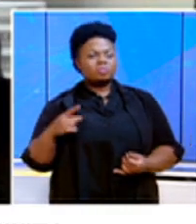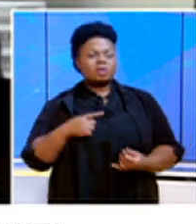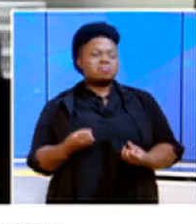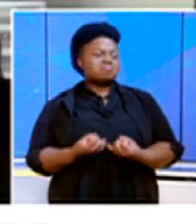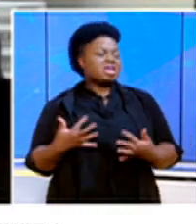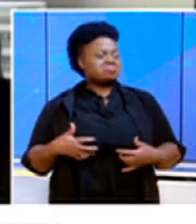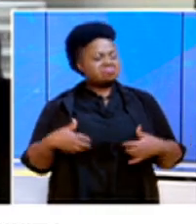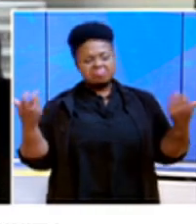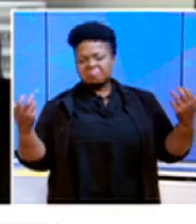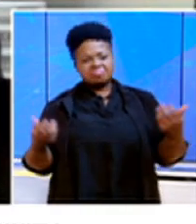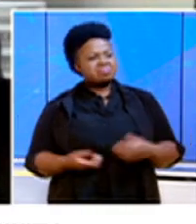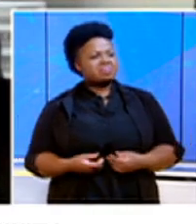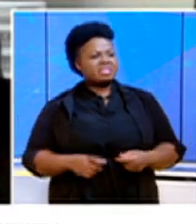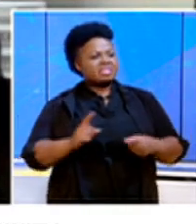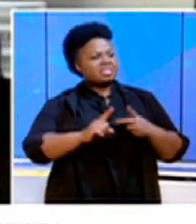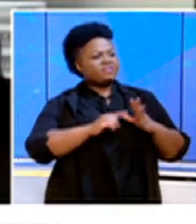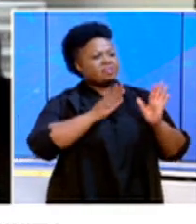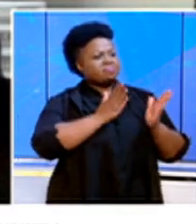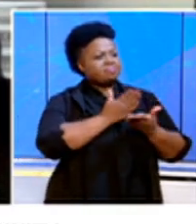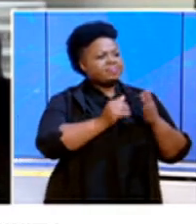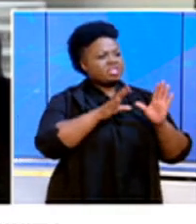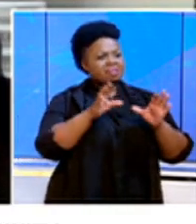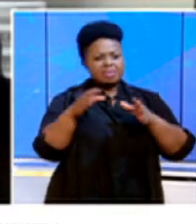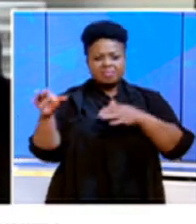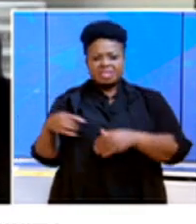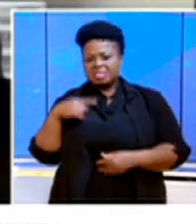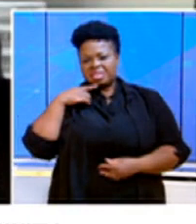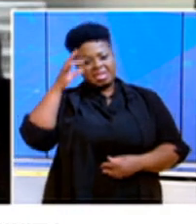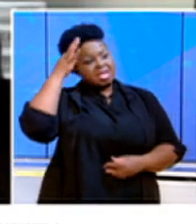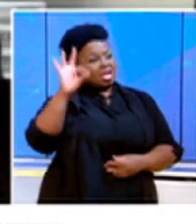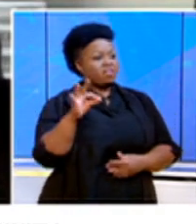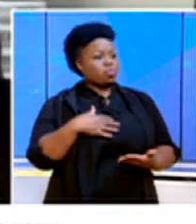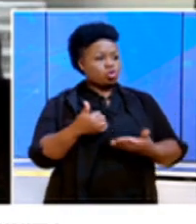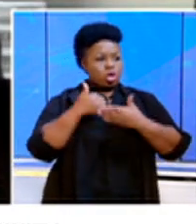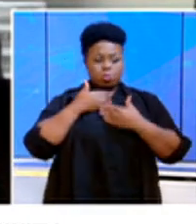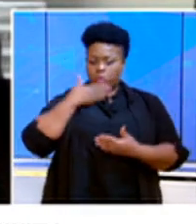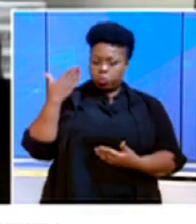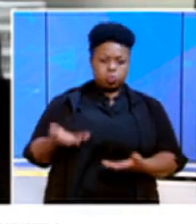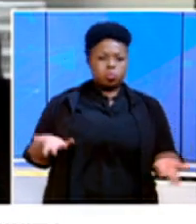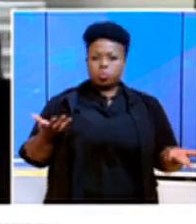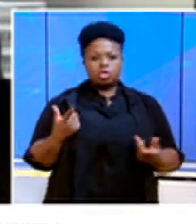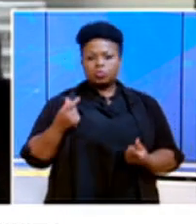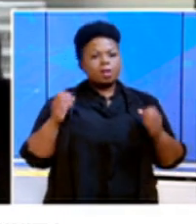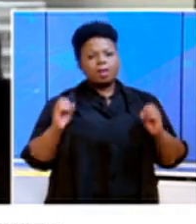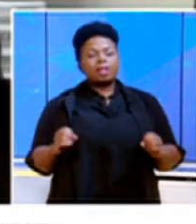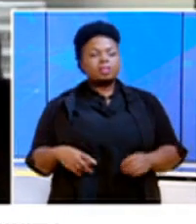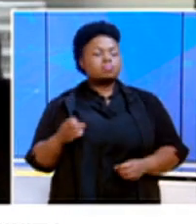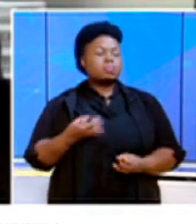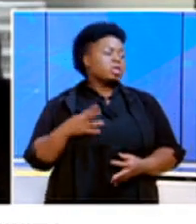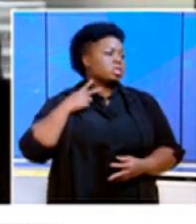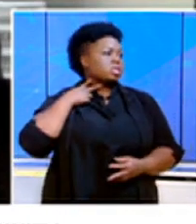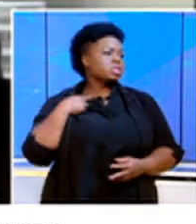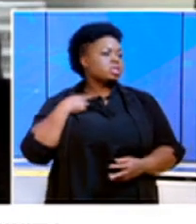lot of anger from different sections in society saying that their government hasn't done enough. There's been a lot of disappointment